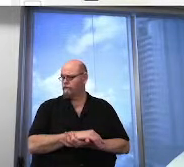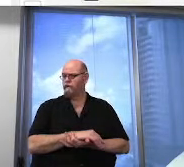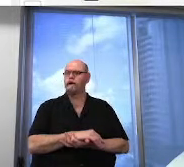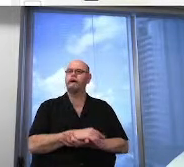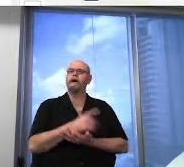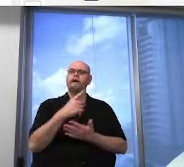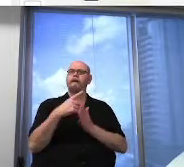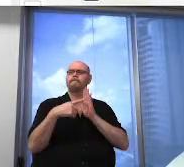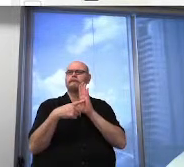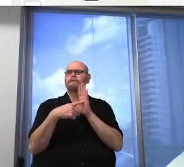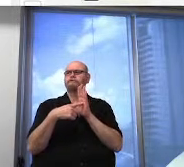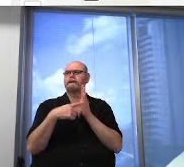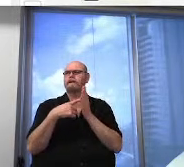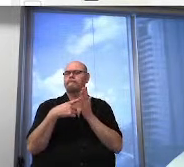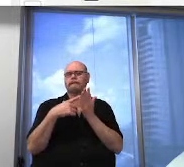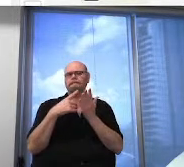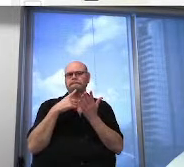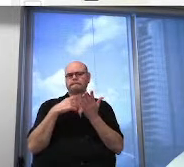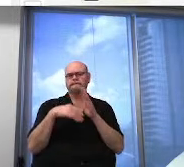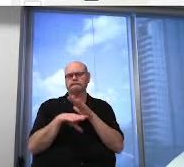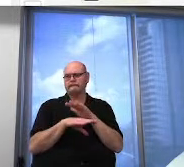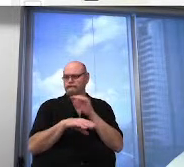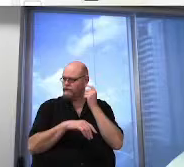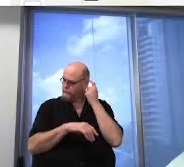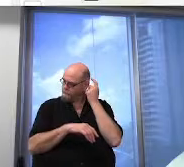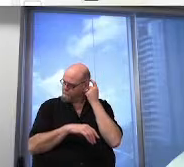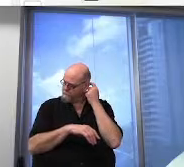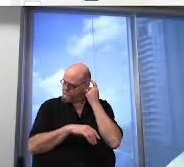an illustrative perspective, is essentially